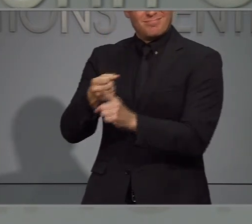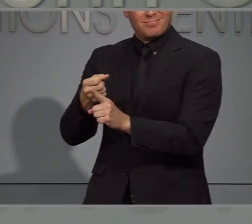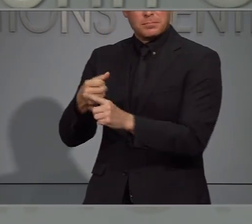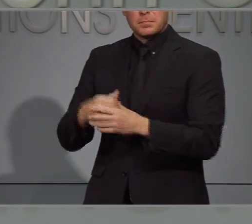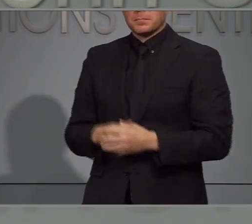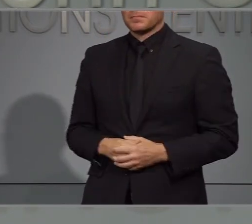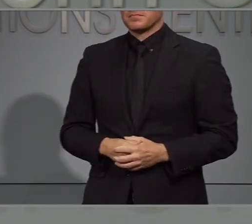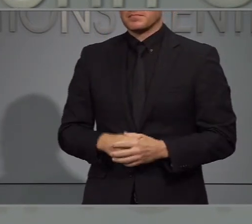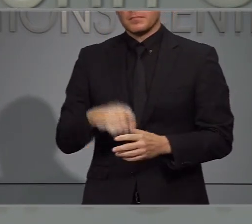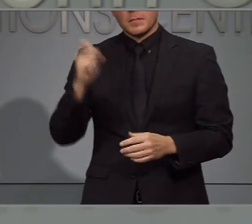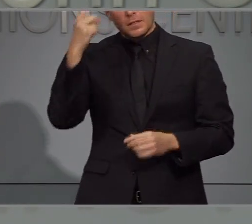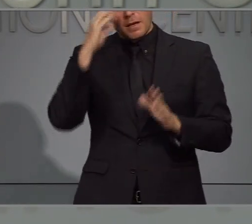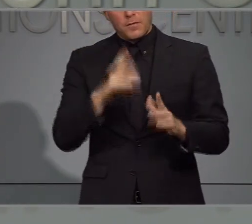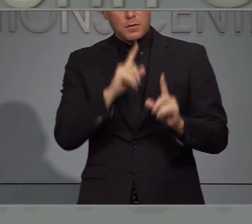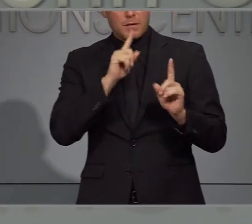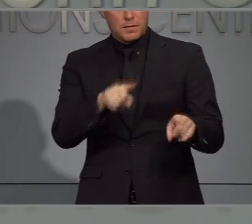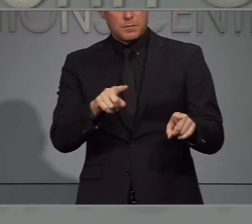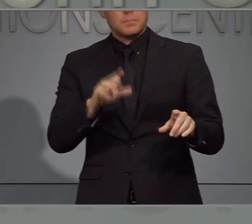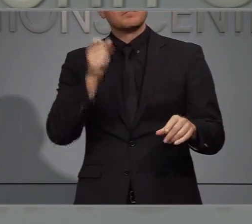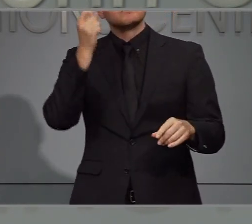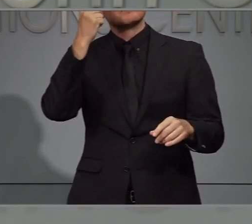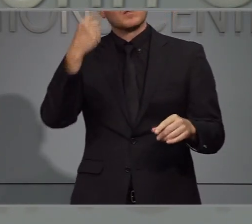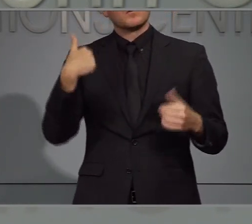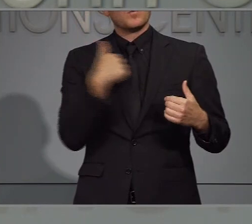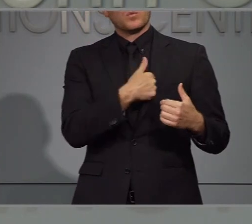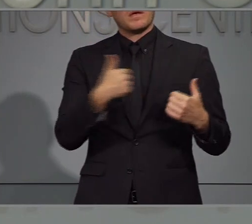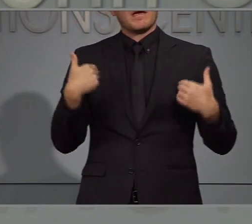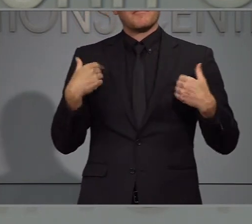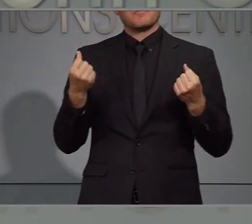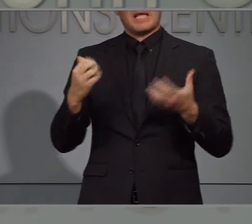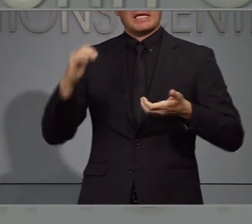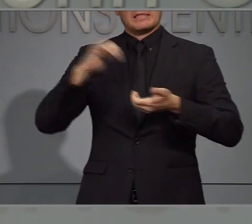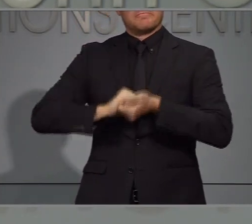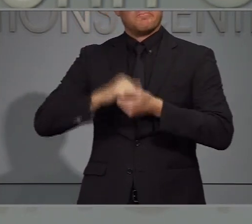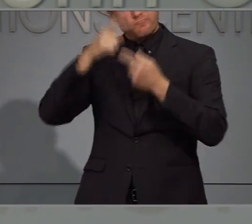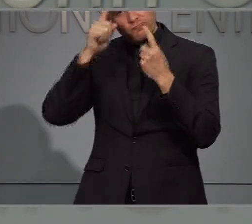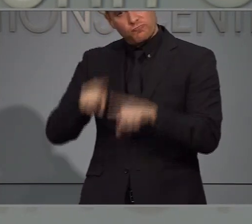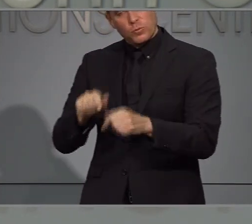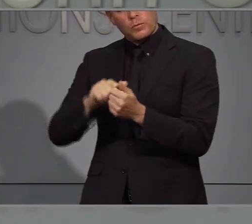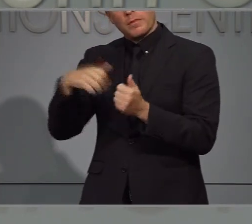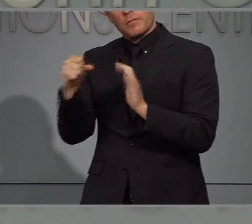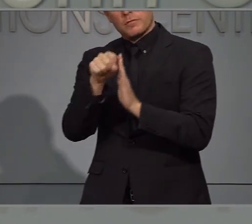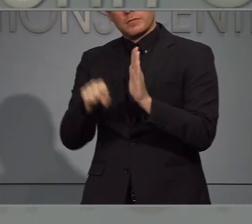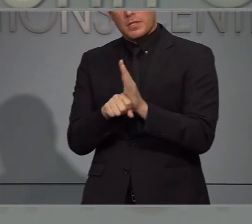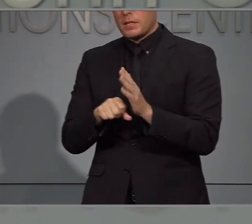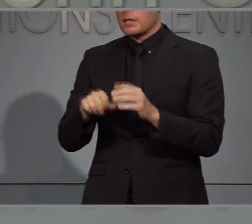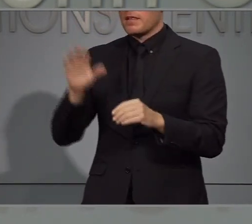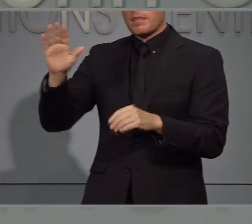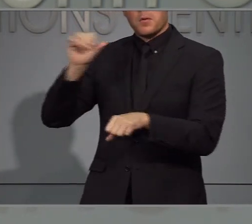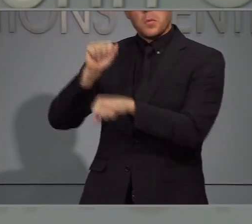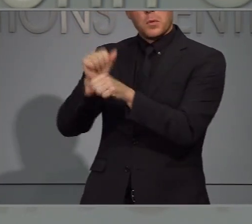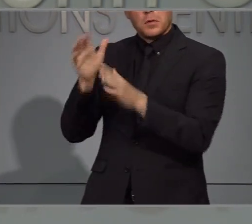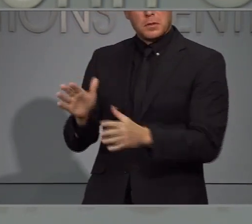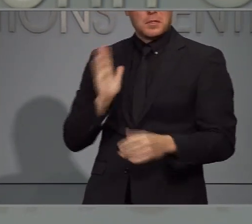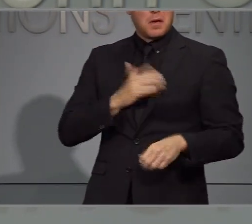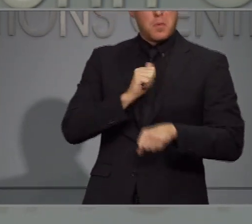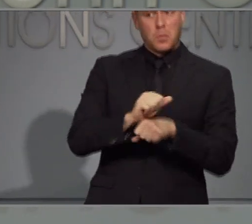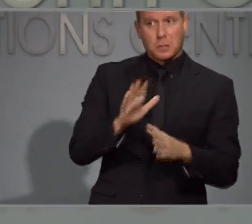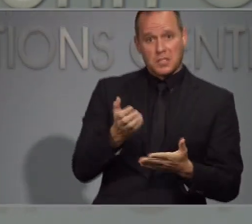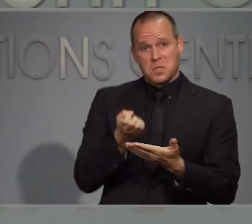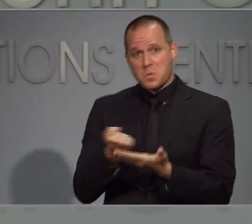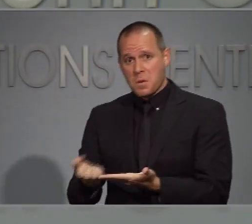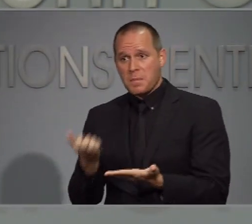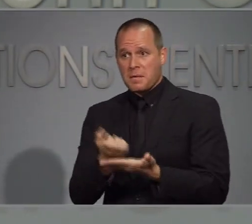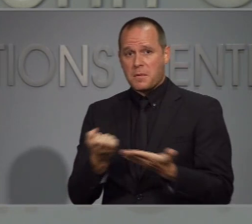We have compacts with other states, and we work on sharing personnel and equipment, but we also